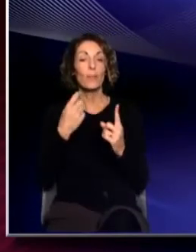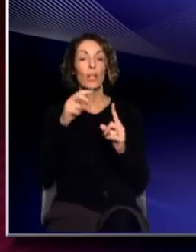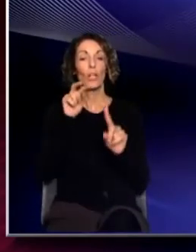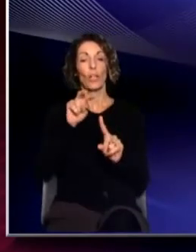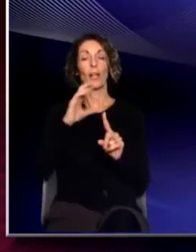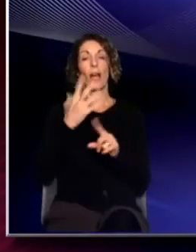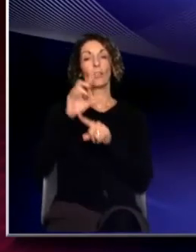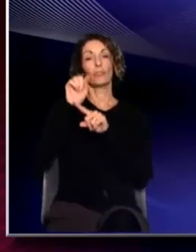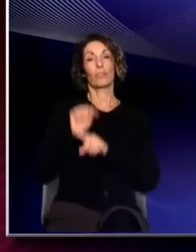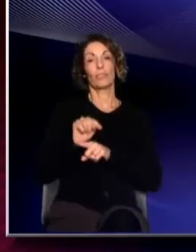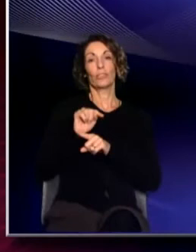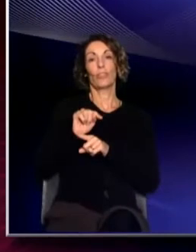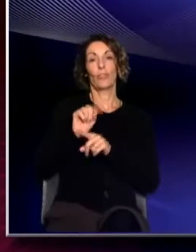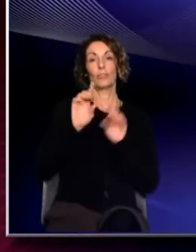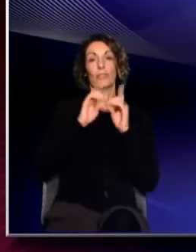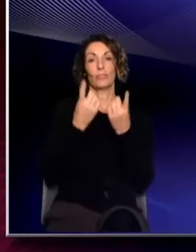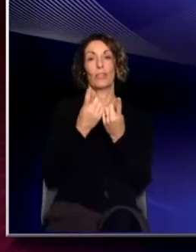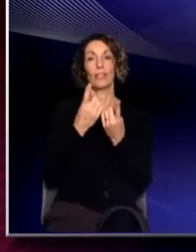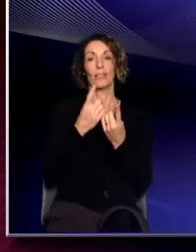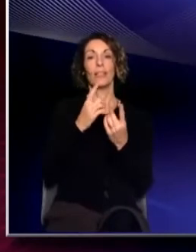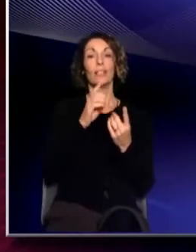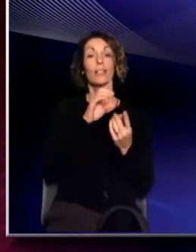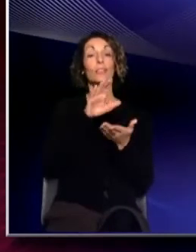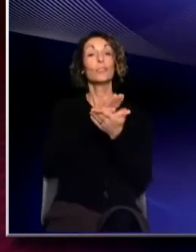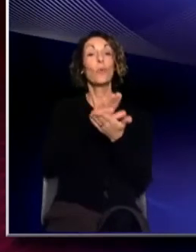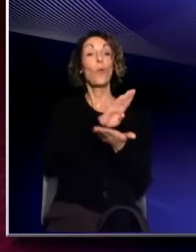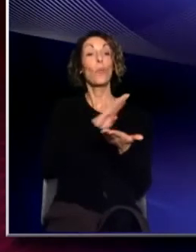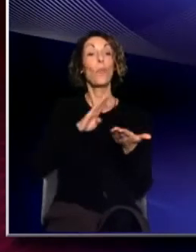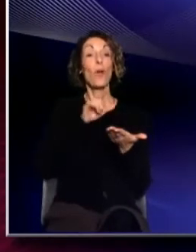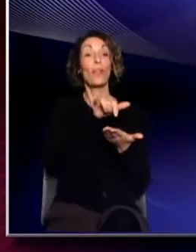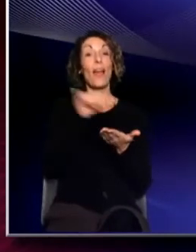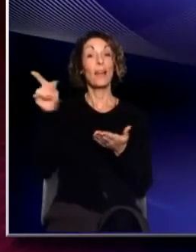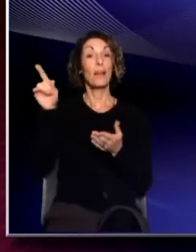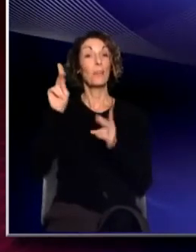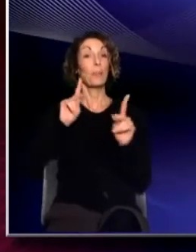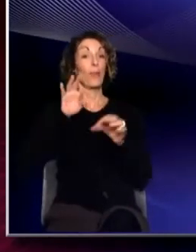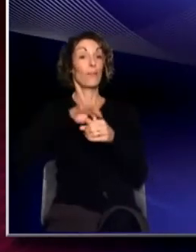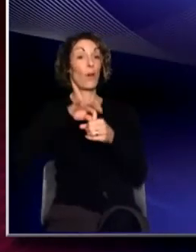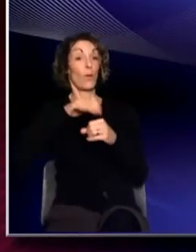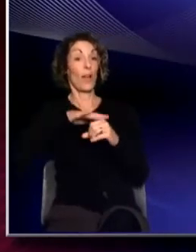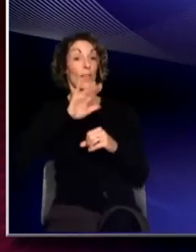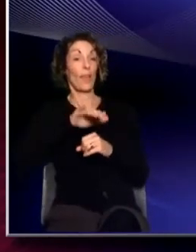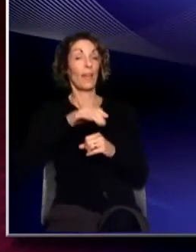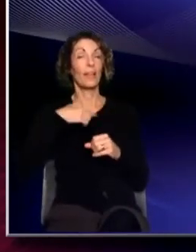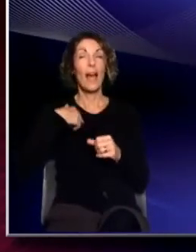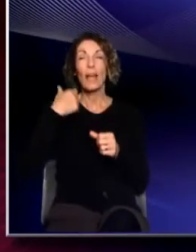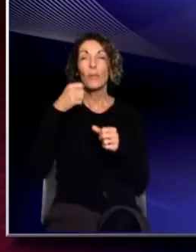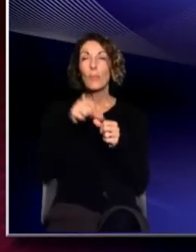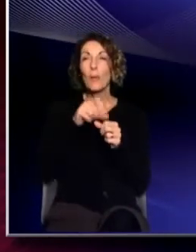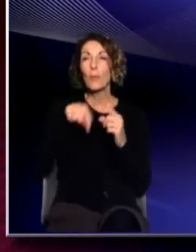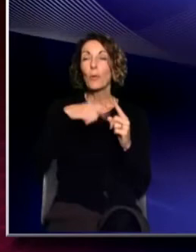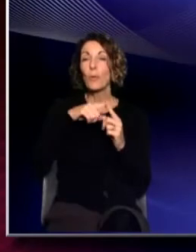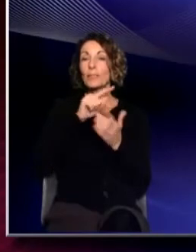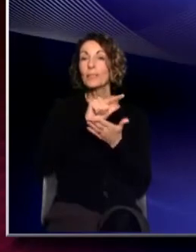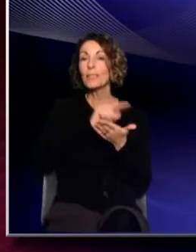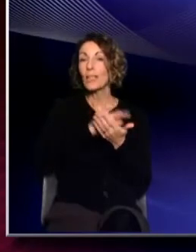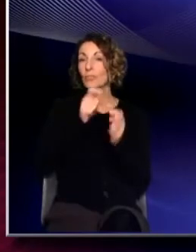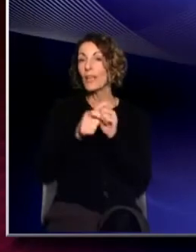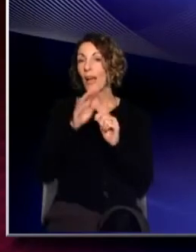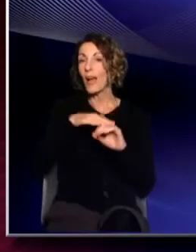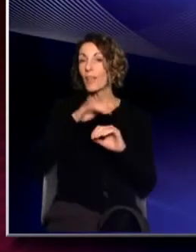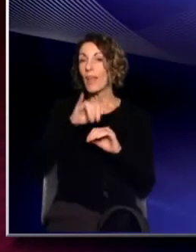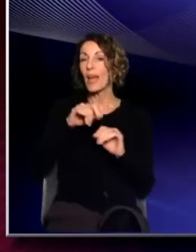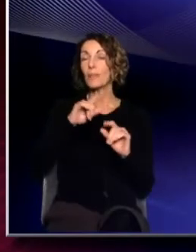elected school boards. There was an attempt, and I don't remember statute change, how long ago it was, but a lot